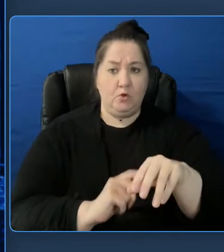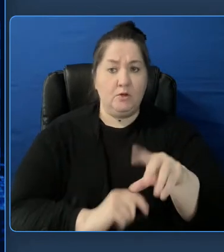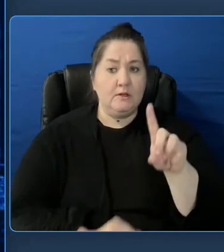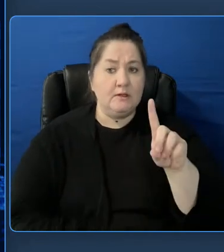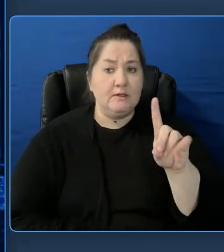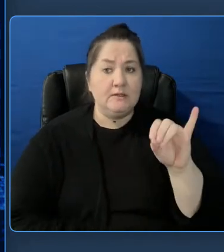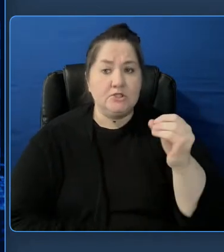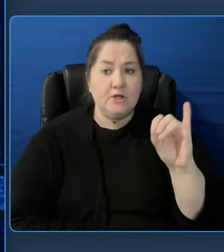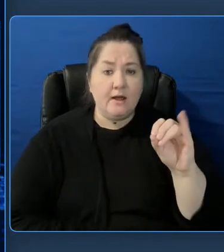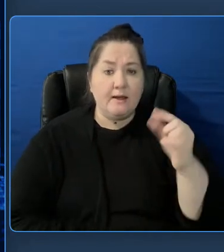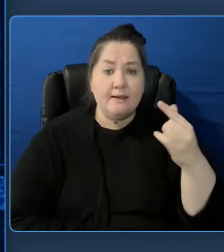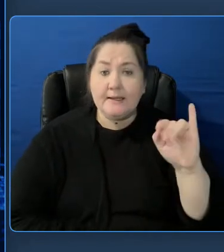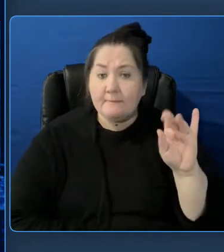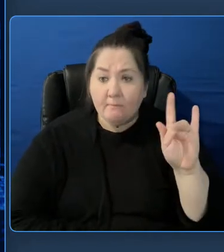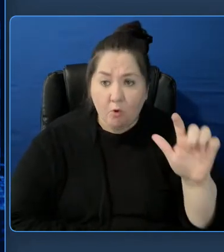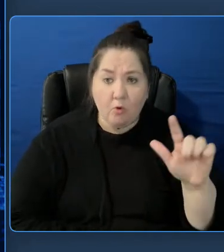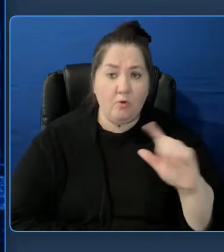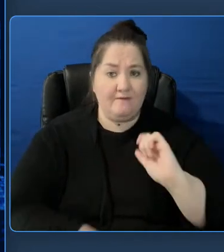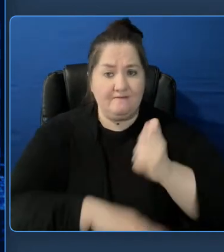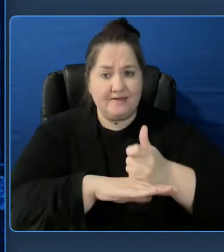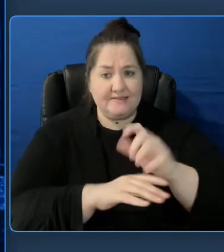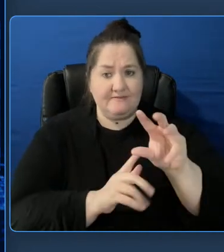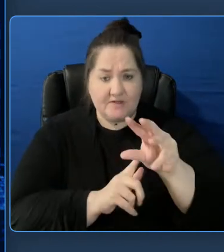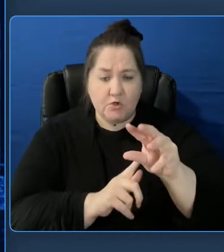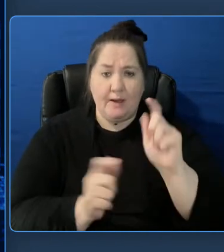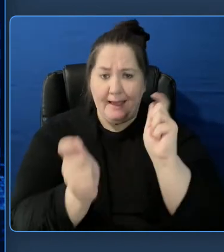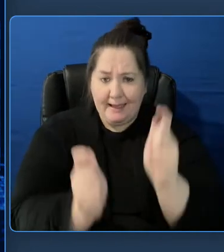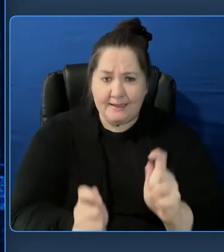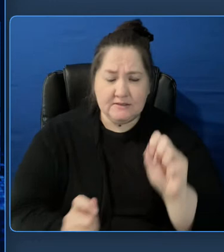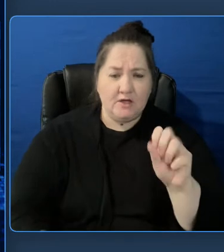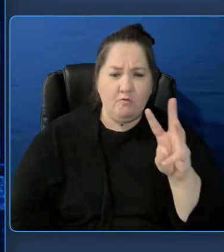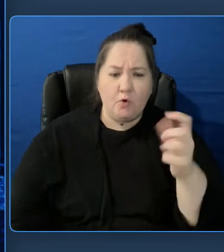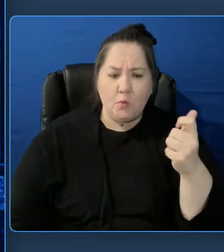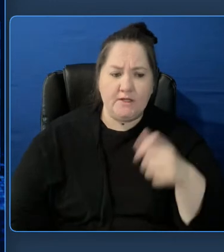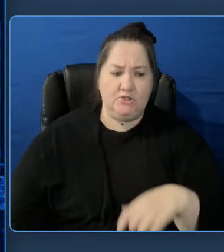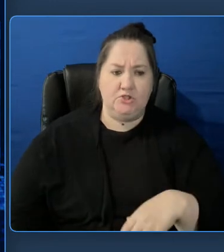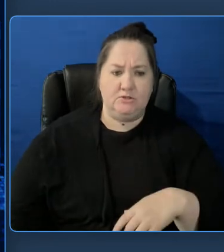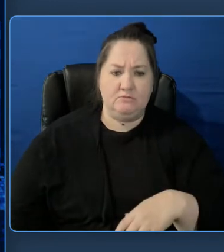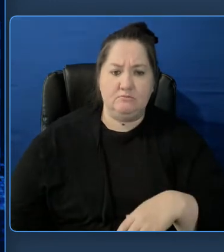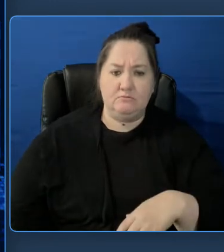Would you use a DJI gimbal or fix the video in editing software?